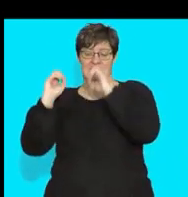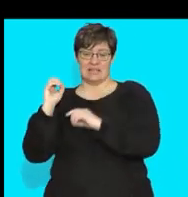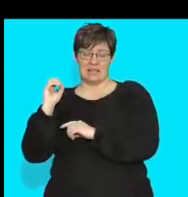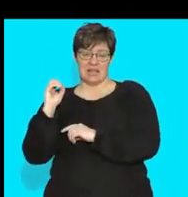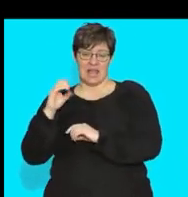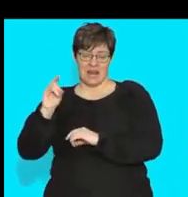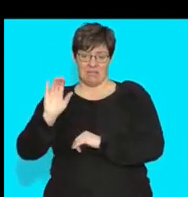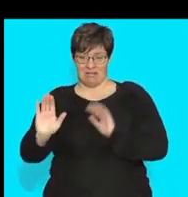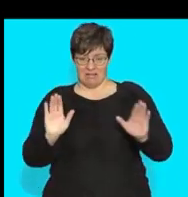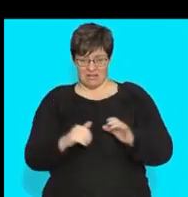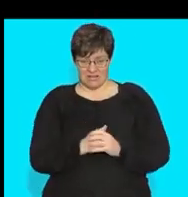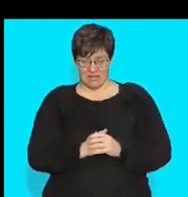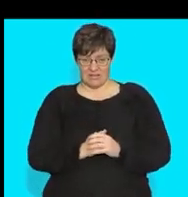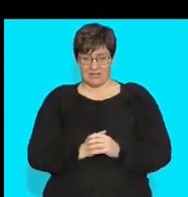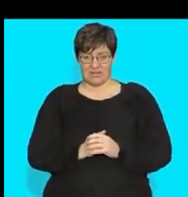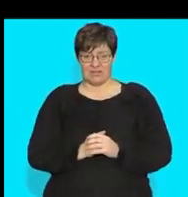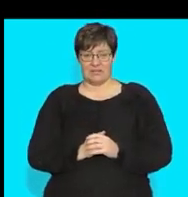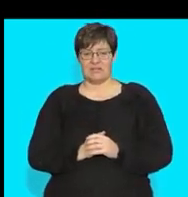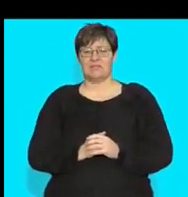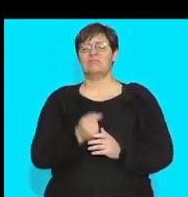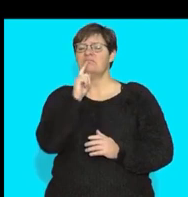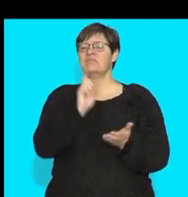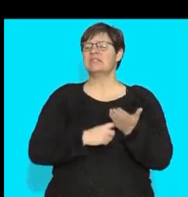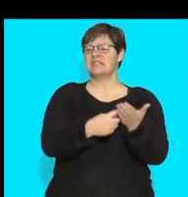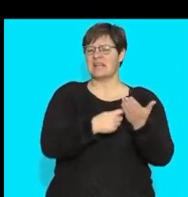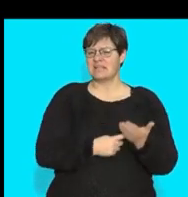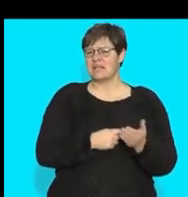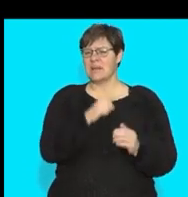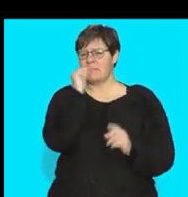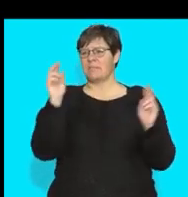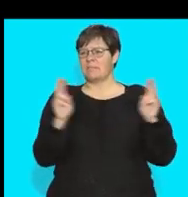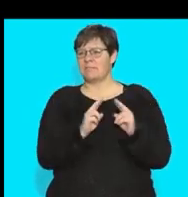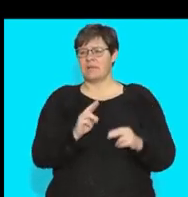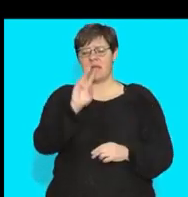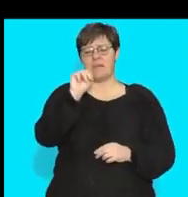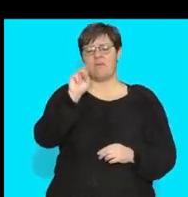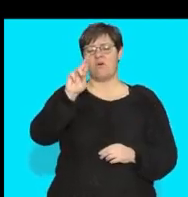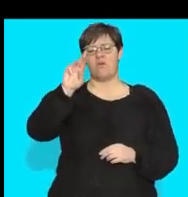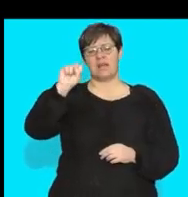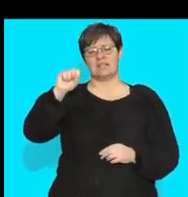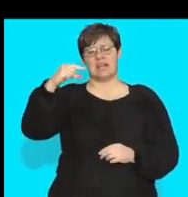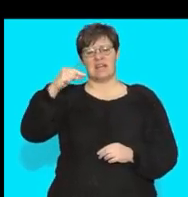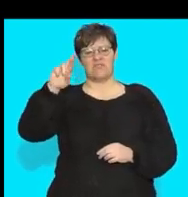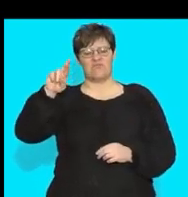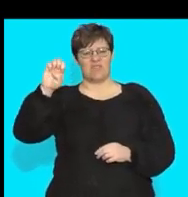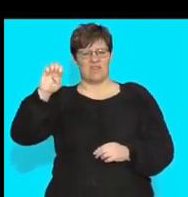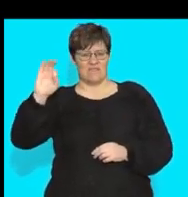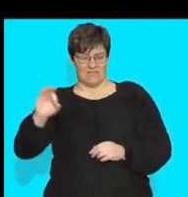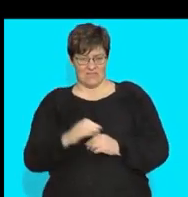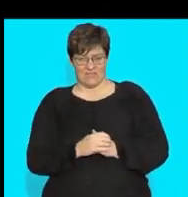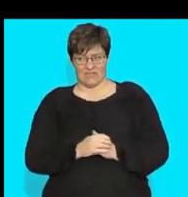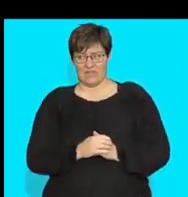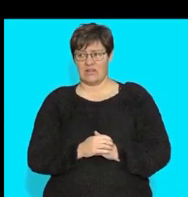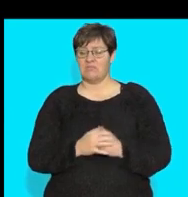living characteristics. And we discussed, all right, that acronym Mrs. Greef. So all